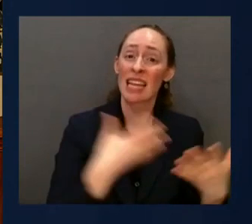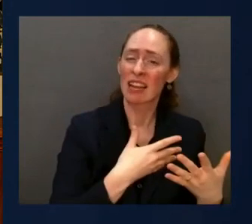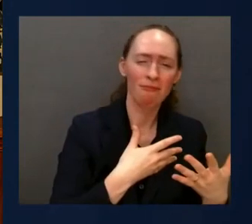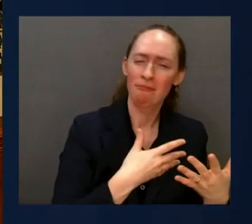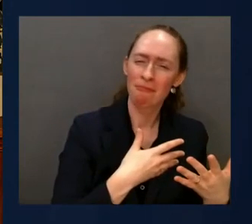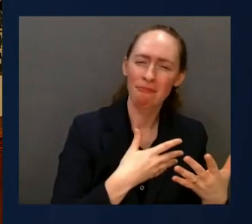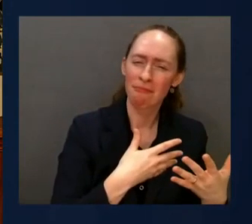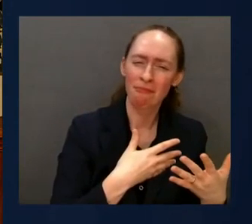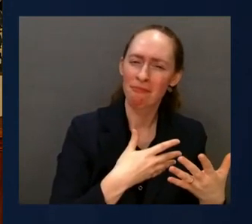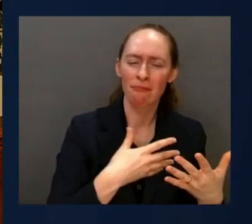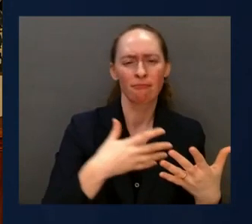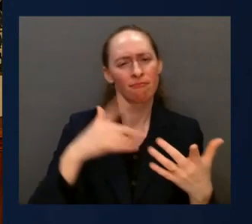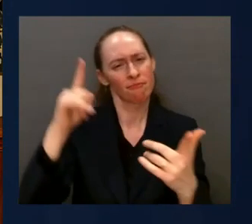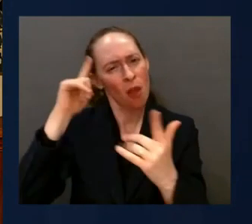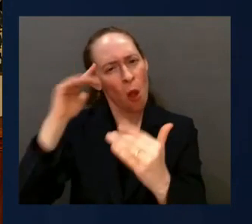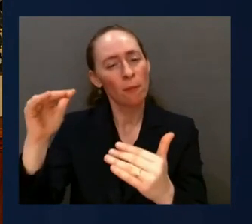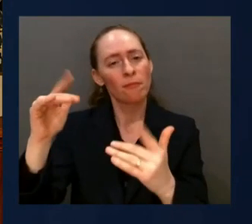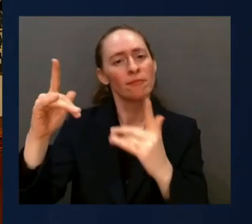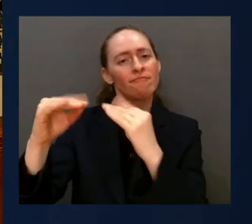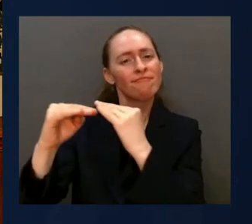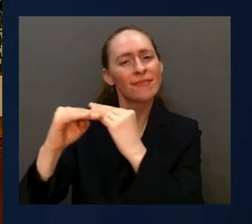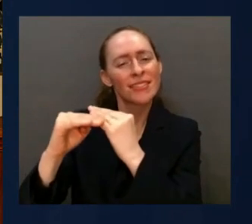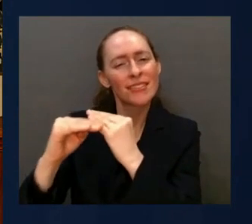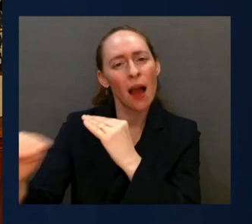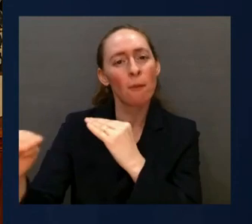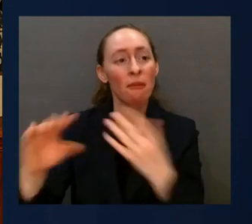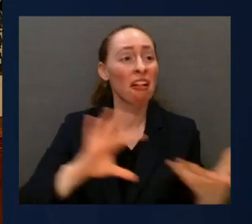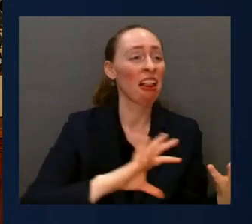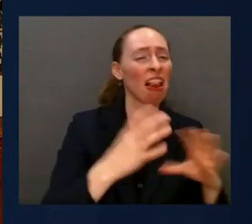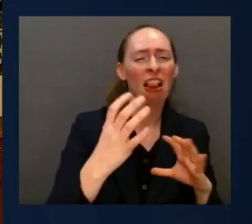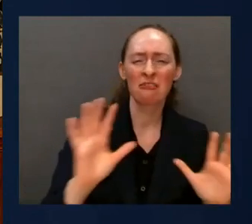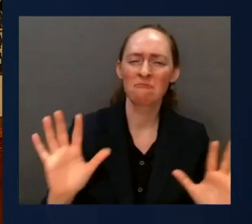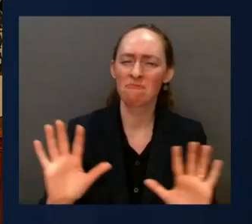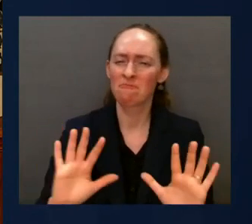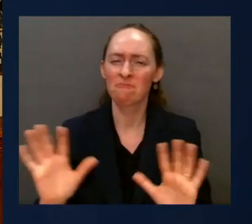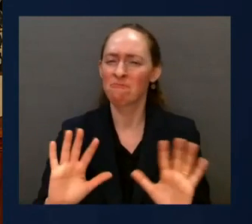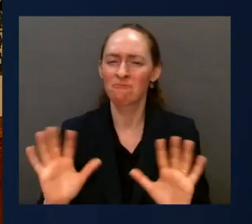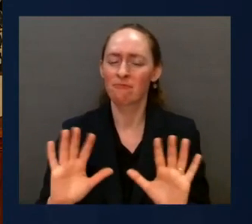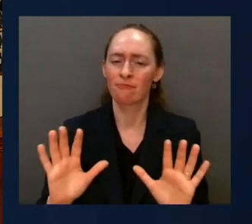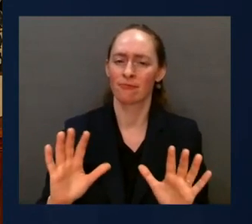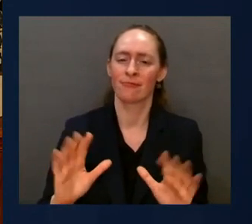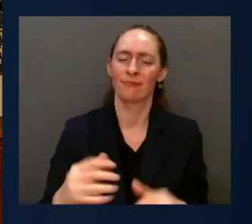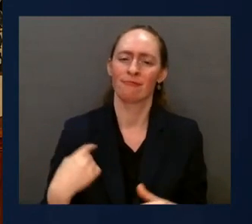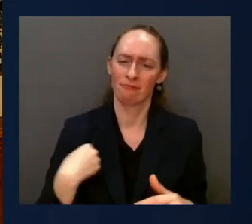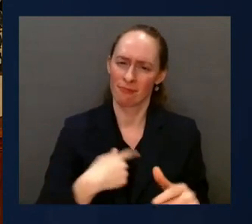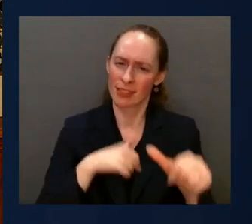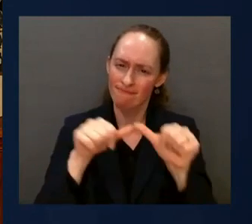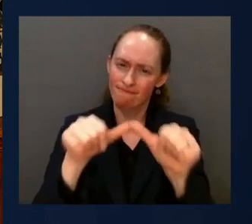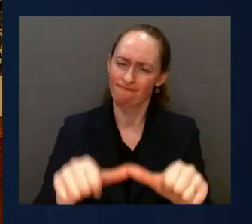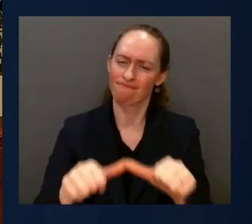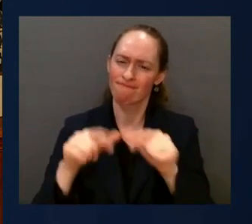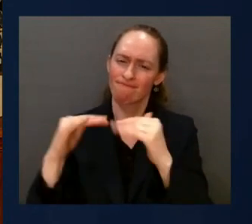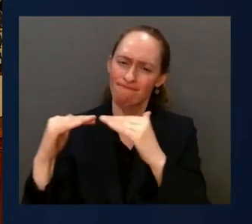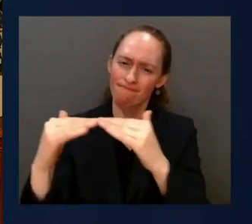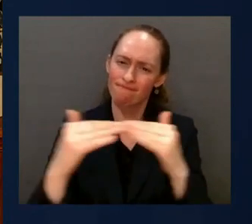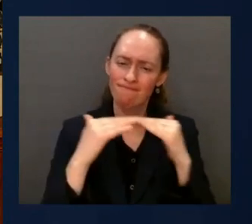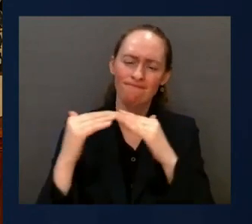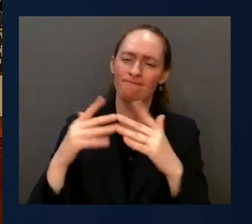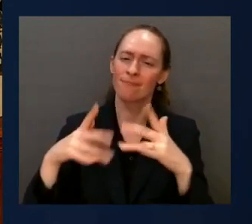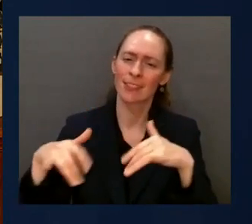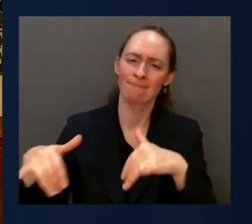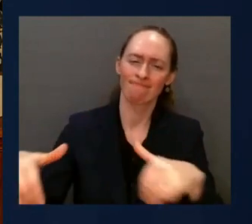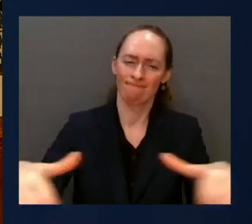not as enemies, but as fellow Americans. We're good people. The only nation in the world built on an